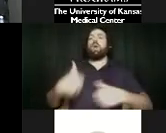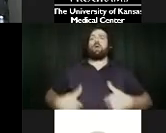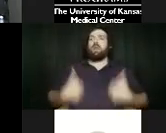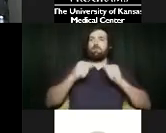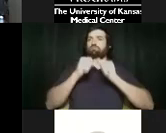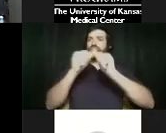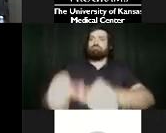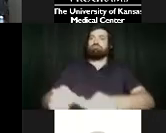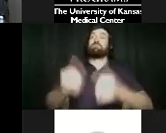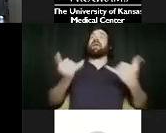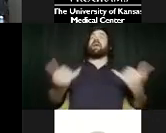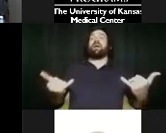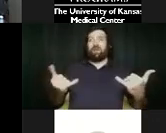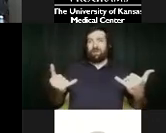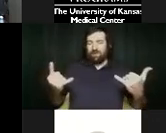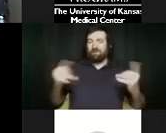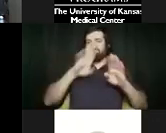now we're into healthcare,